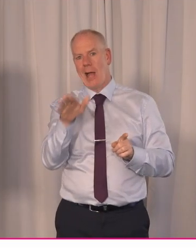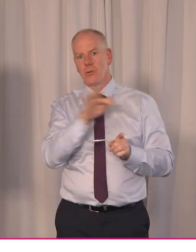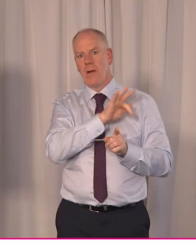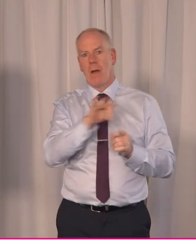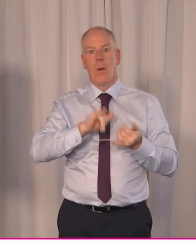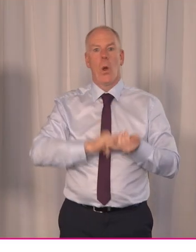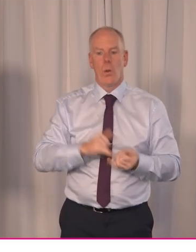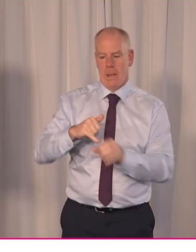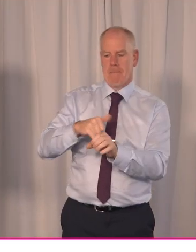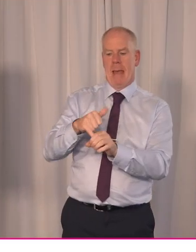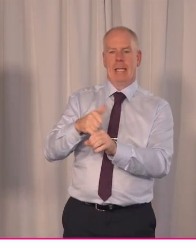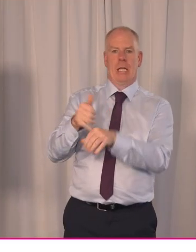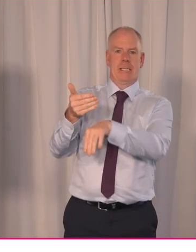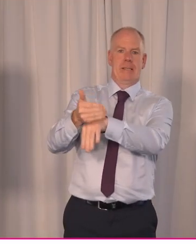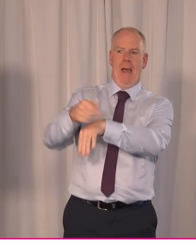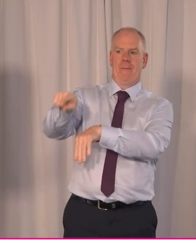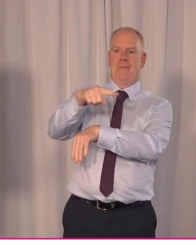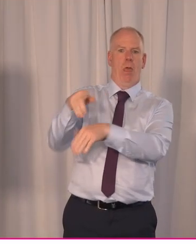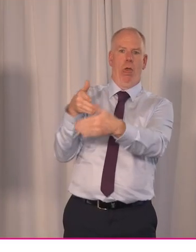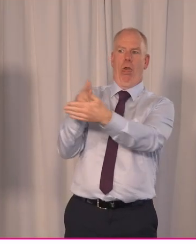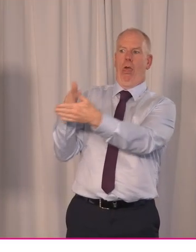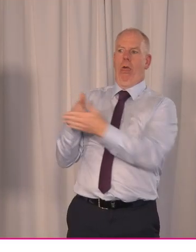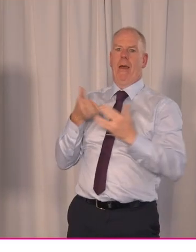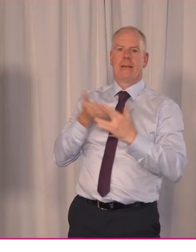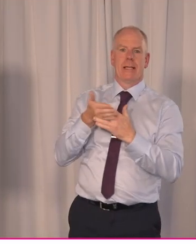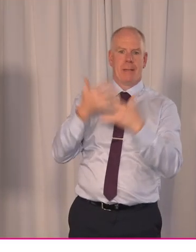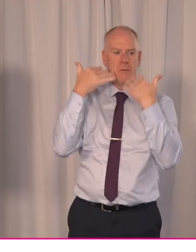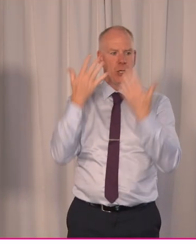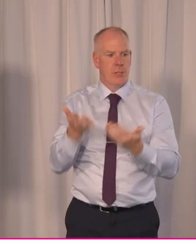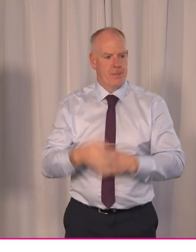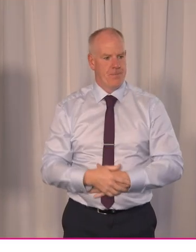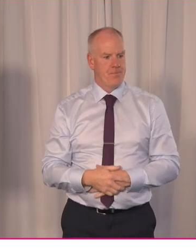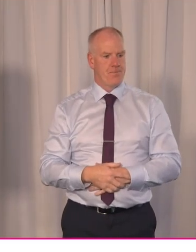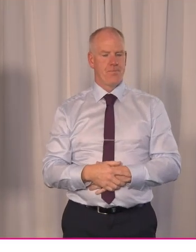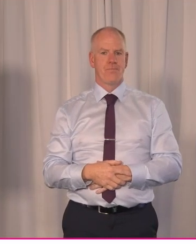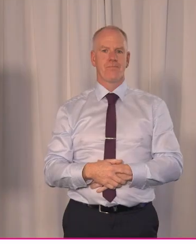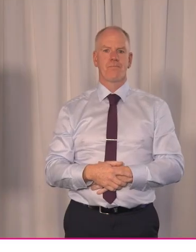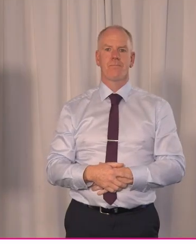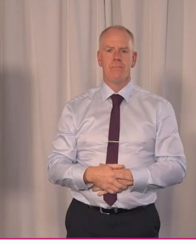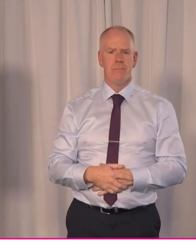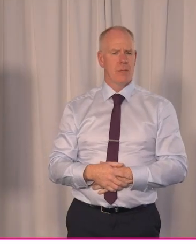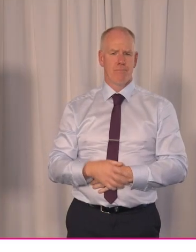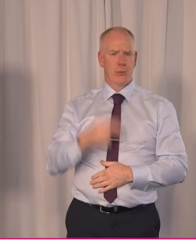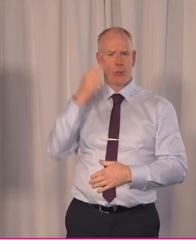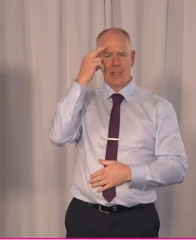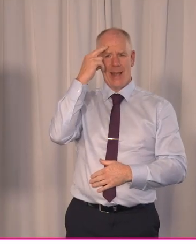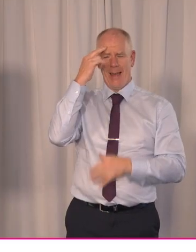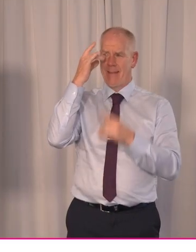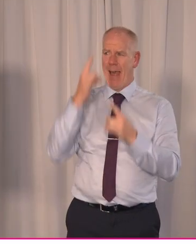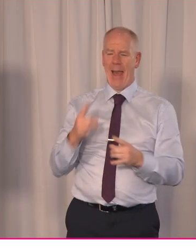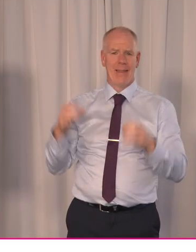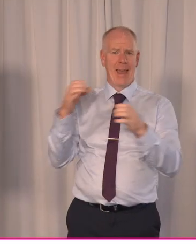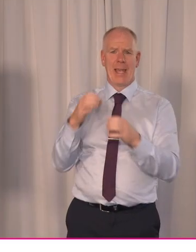medical staff, and lack of accessible information, poor understanding of healthcare